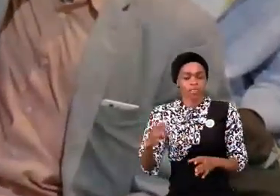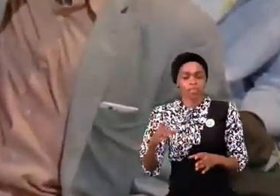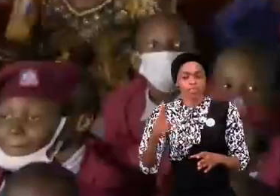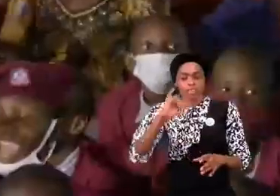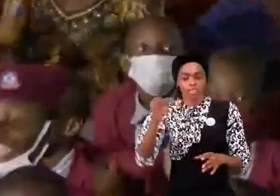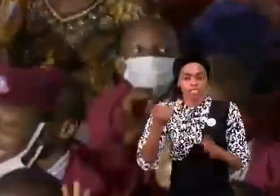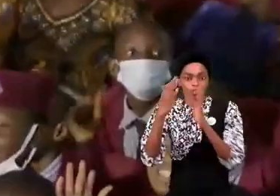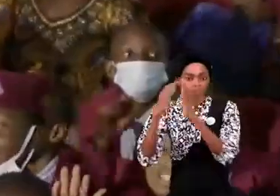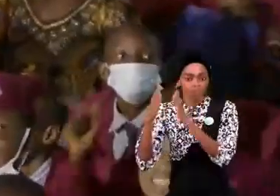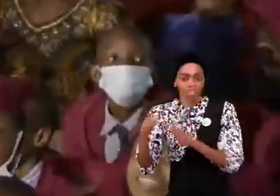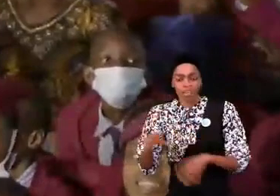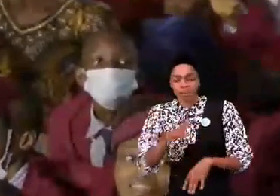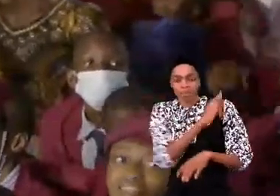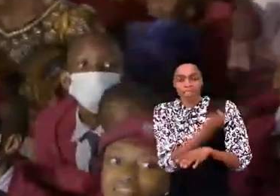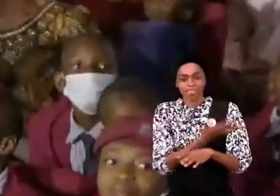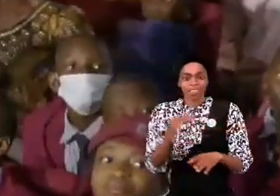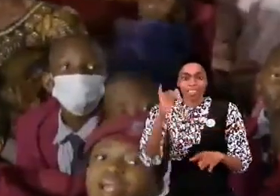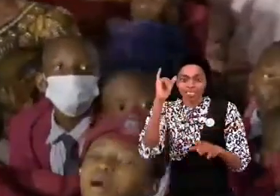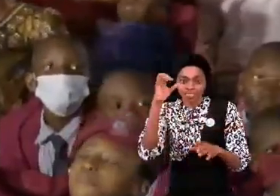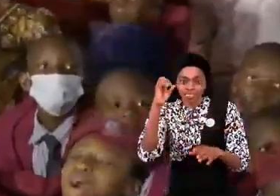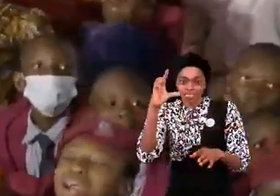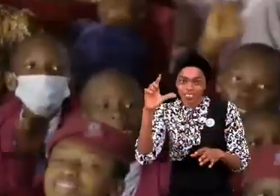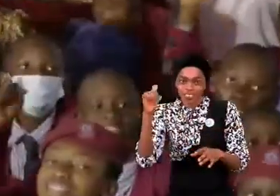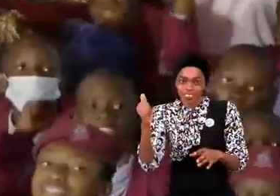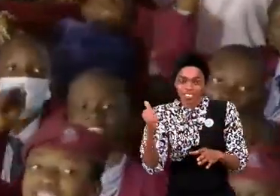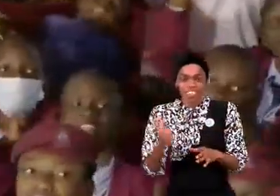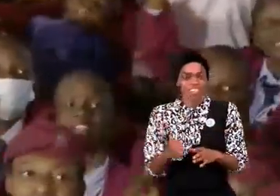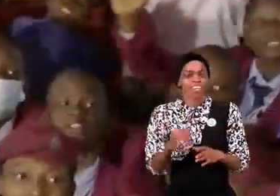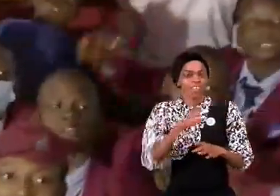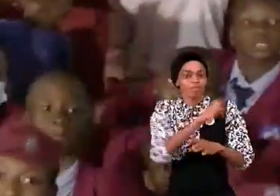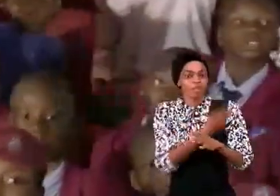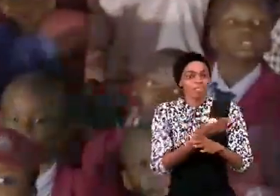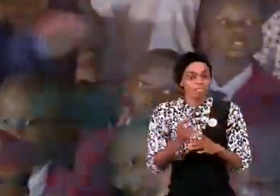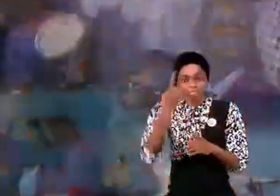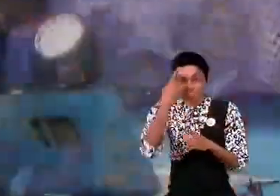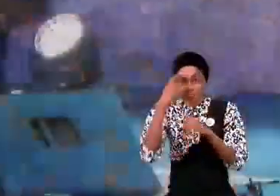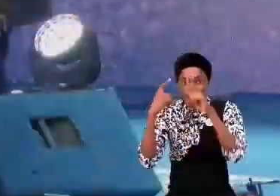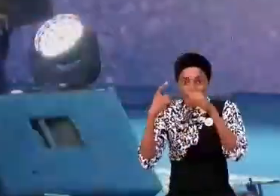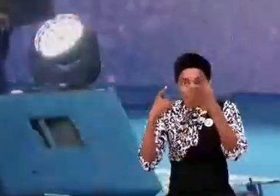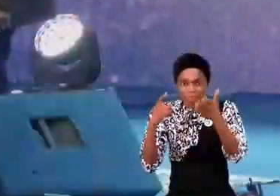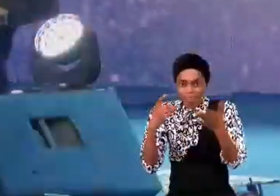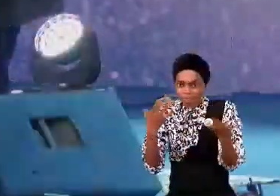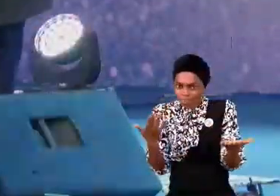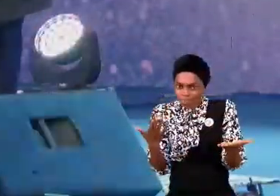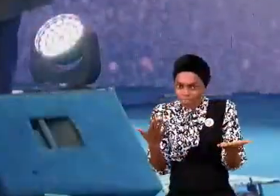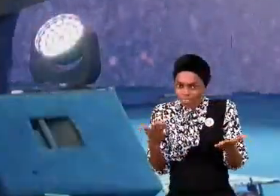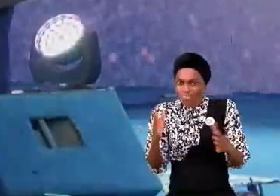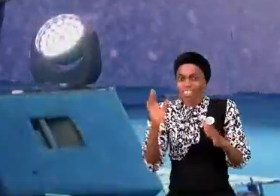online, over the radio, over the television.